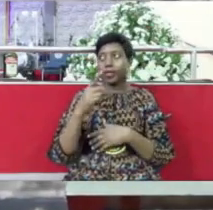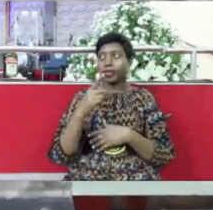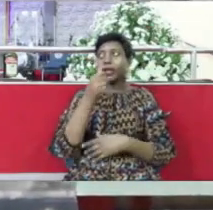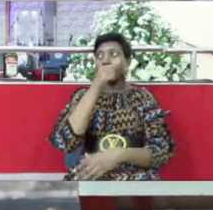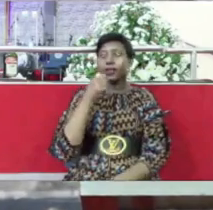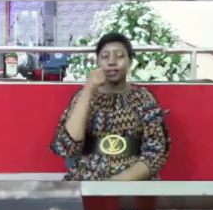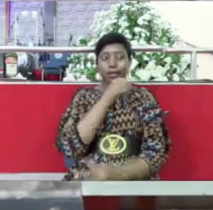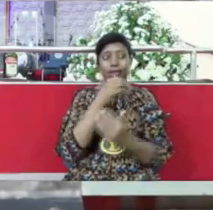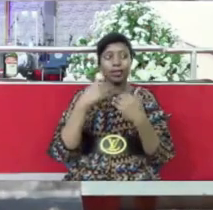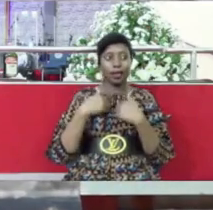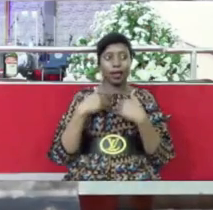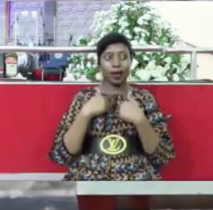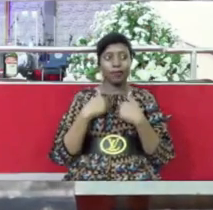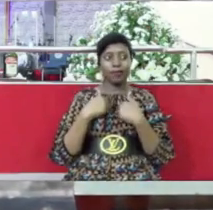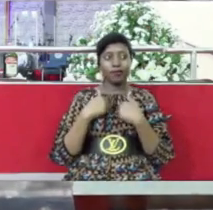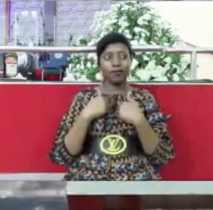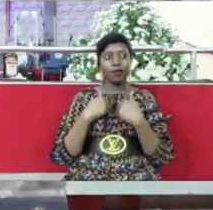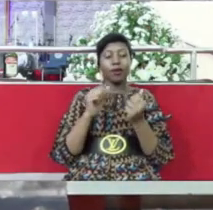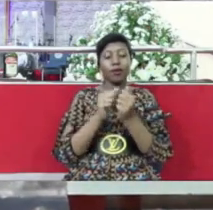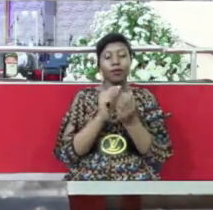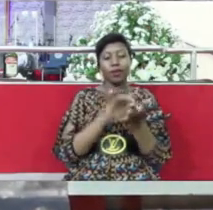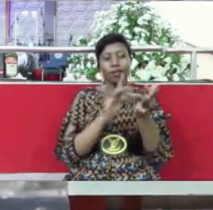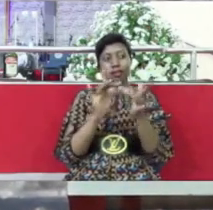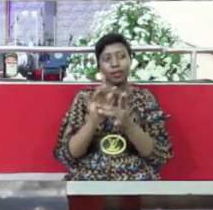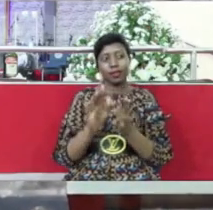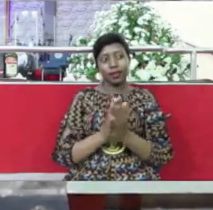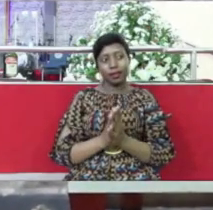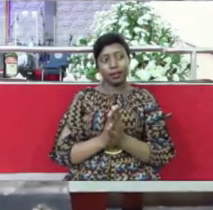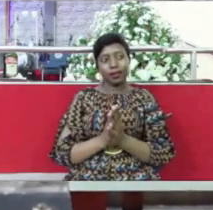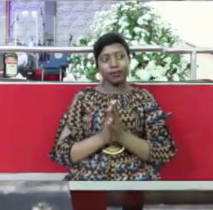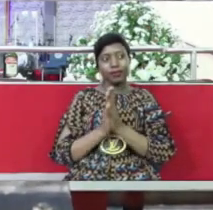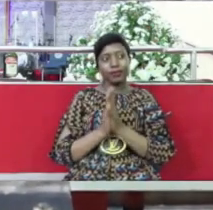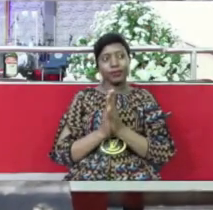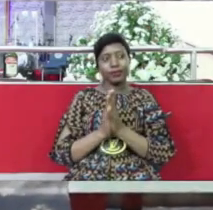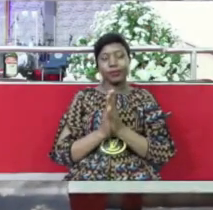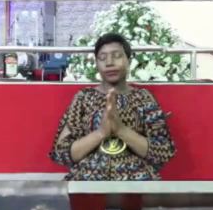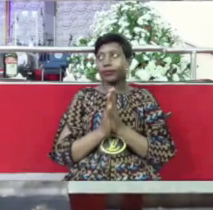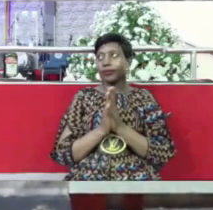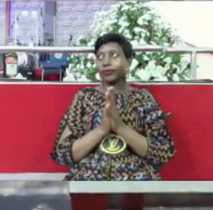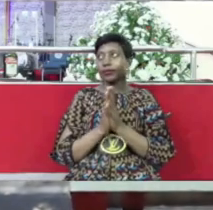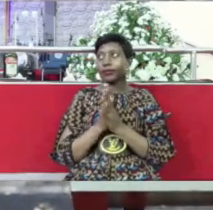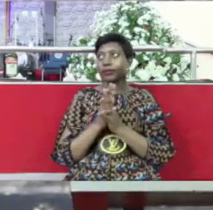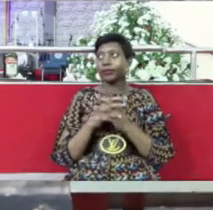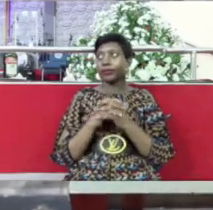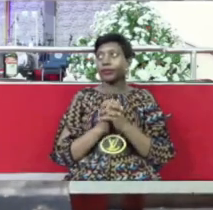na Yesu. Niko na siri. I have a secret with Jesus. Kuna siri. Kuna siri na Yesu.